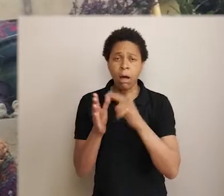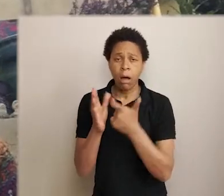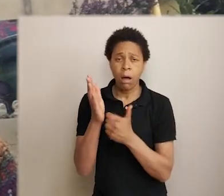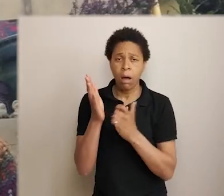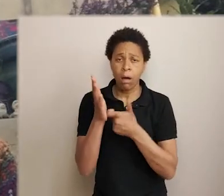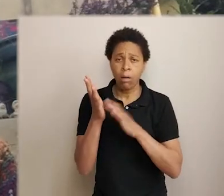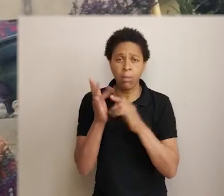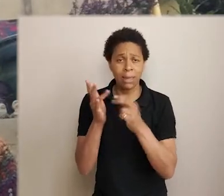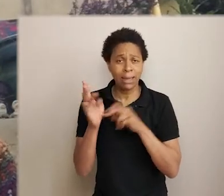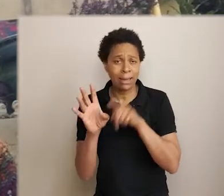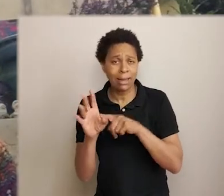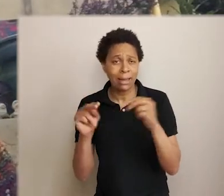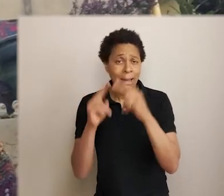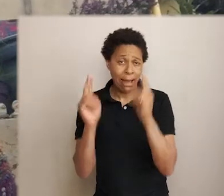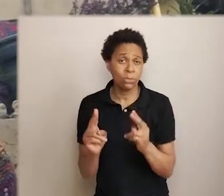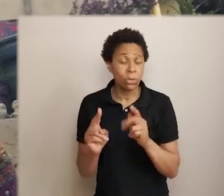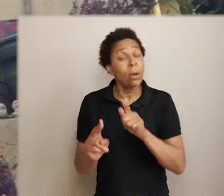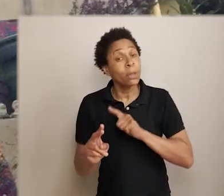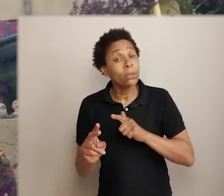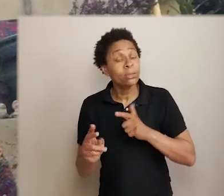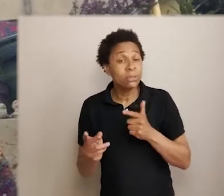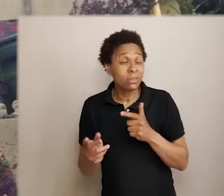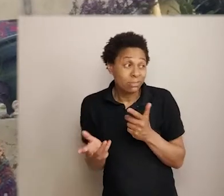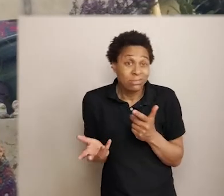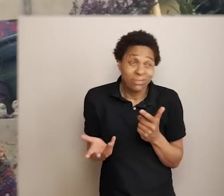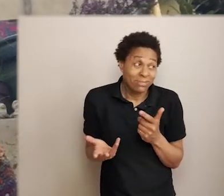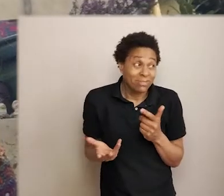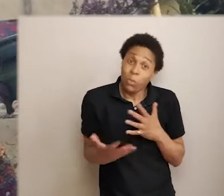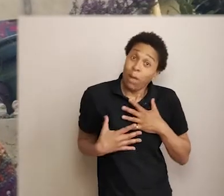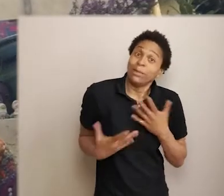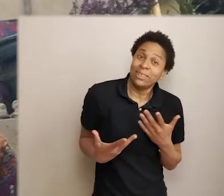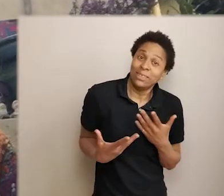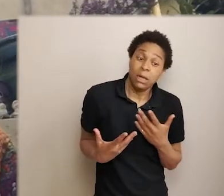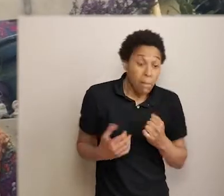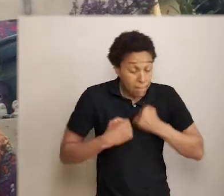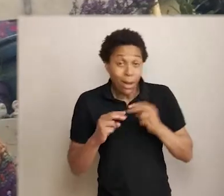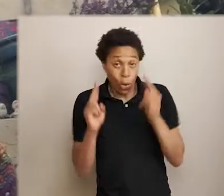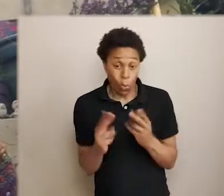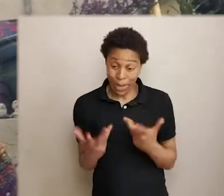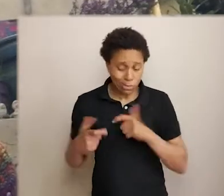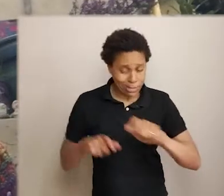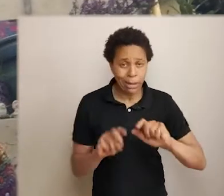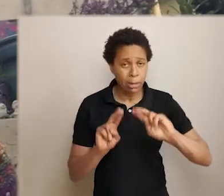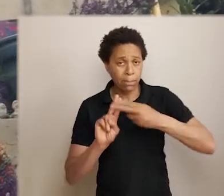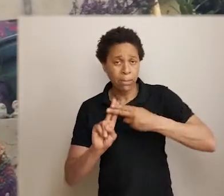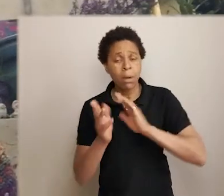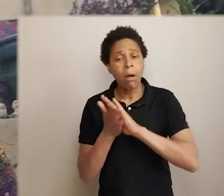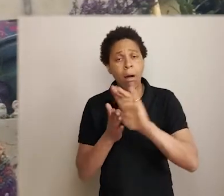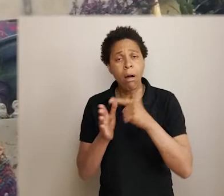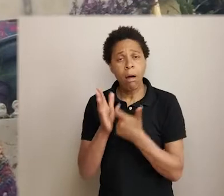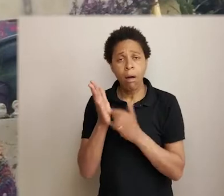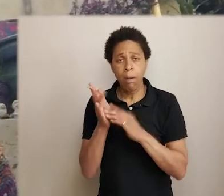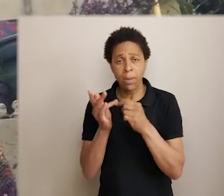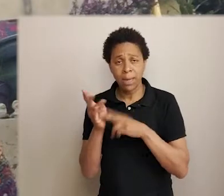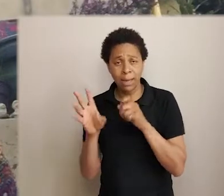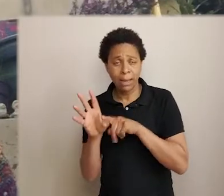House because we continue with that space. And one of the things we've always done in our homes, those of us who can, is to have a spare room. And we